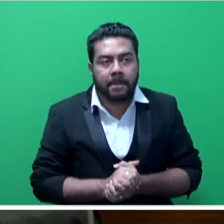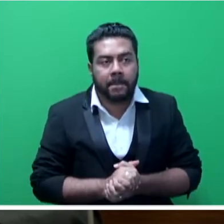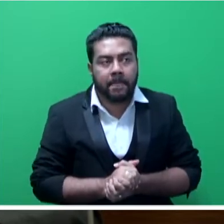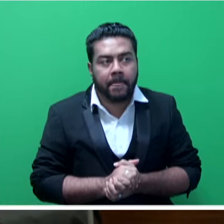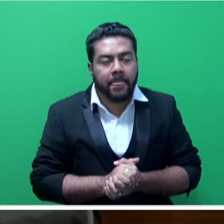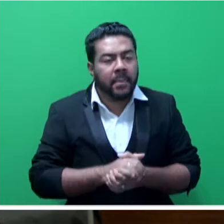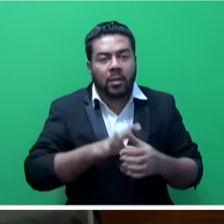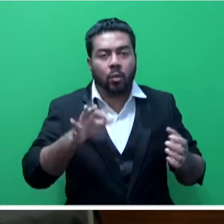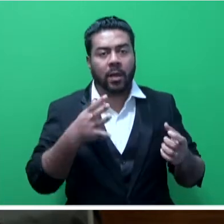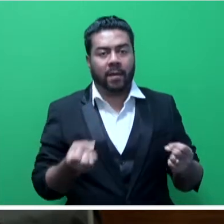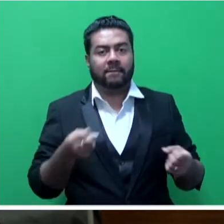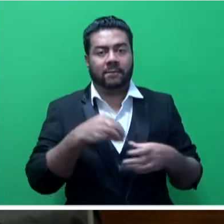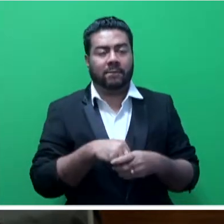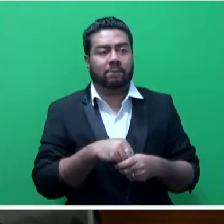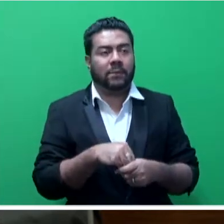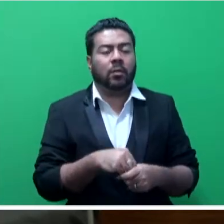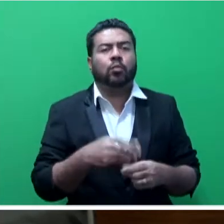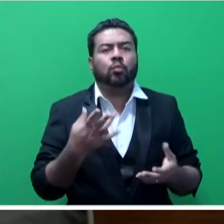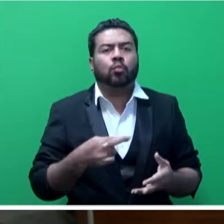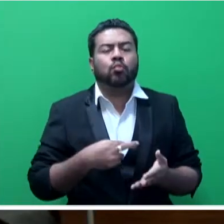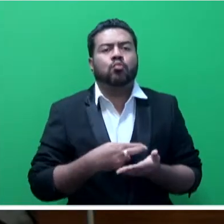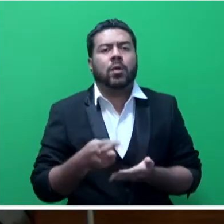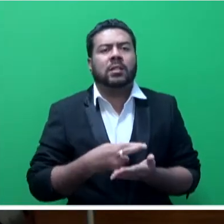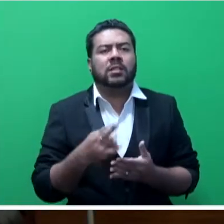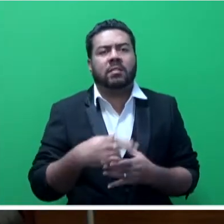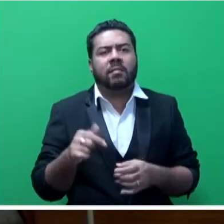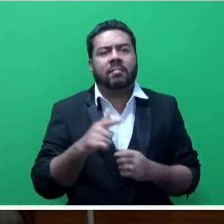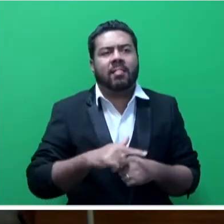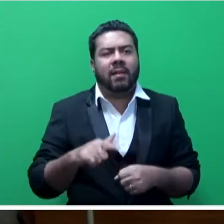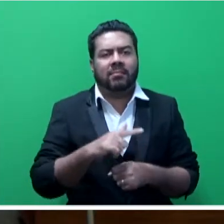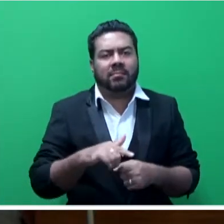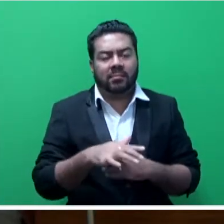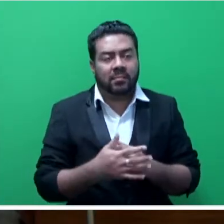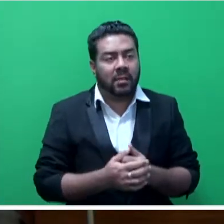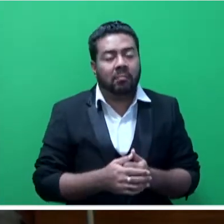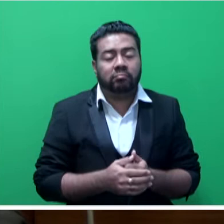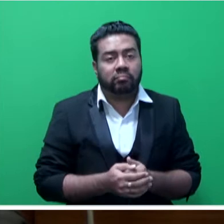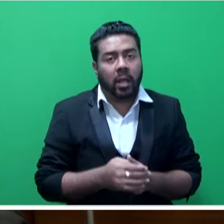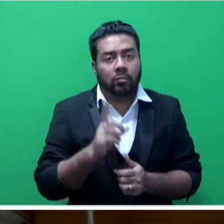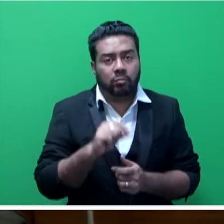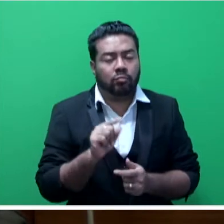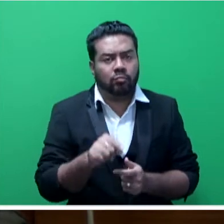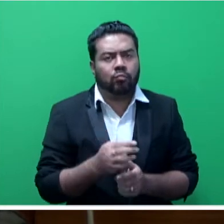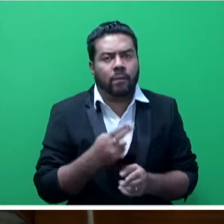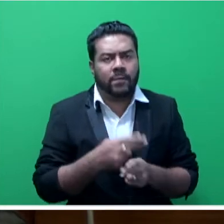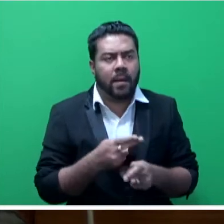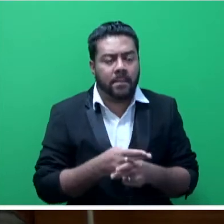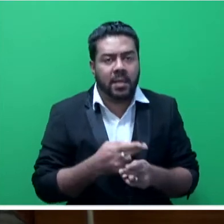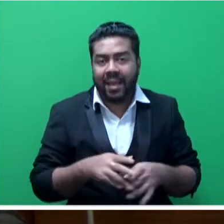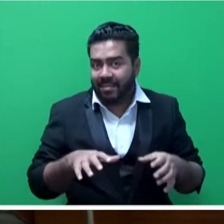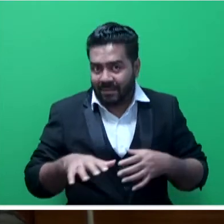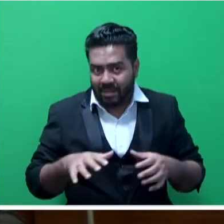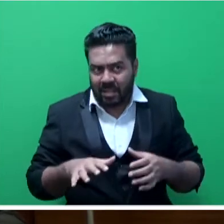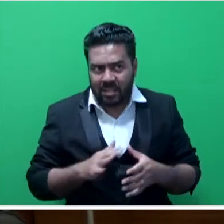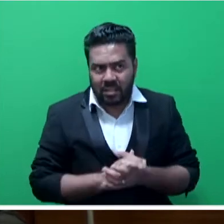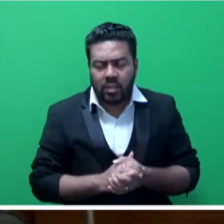don't get incentivized to rent that particular piece of land and undertake farming. So Mr. Speaker say,